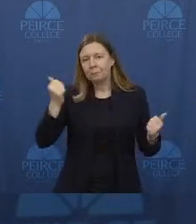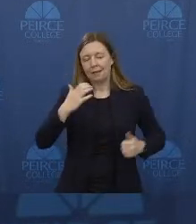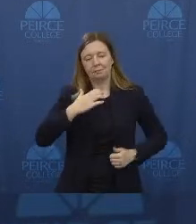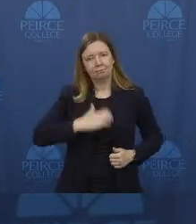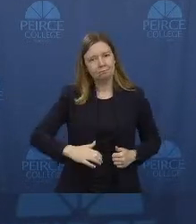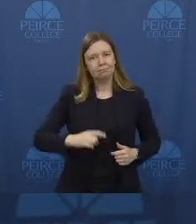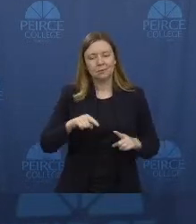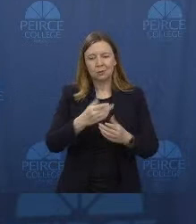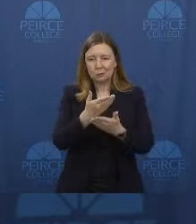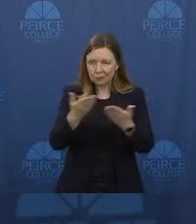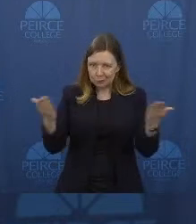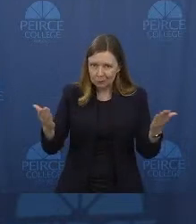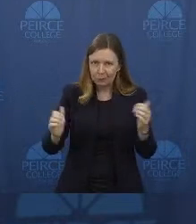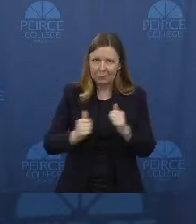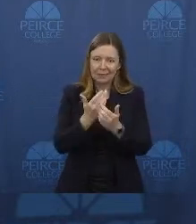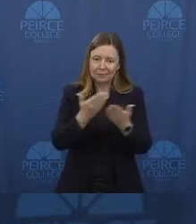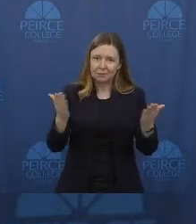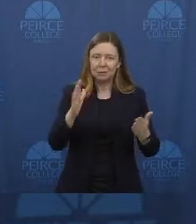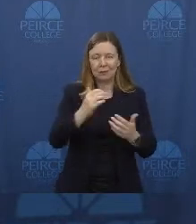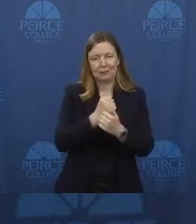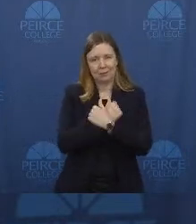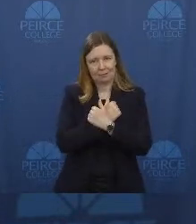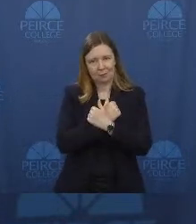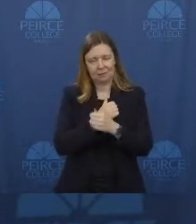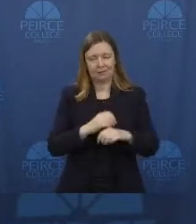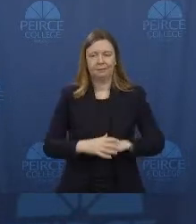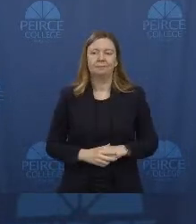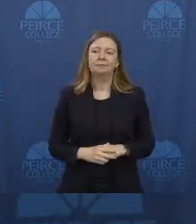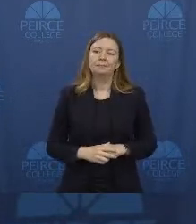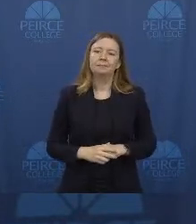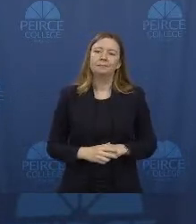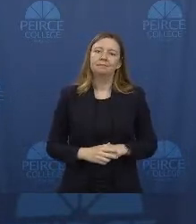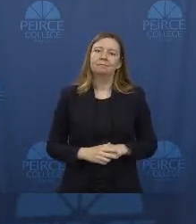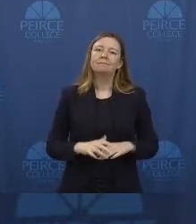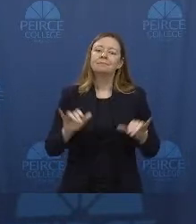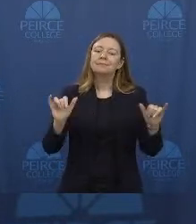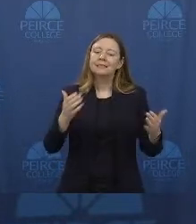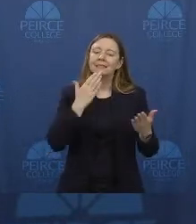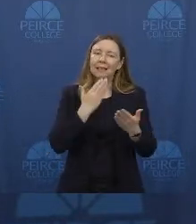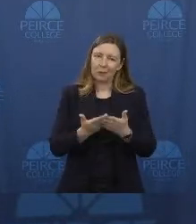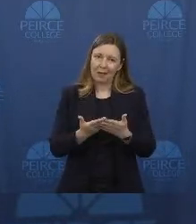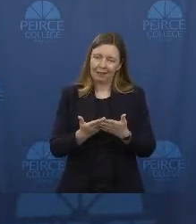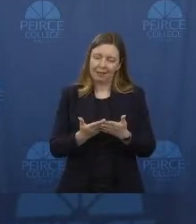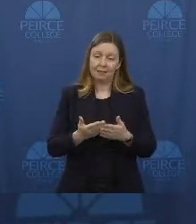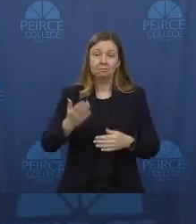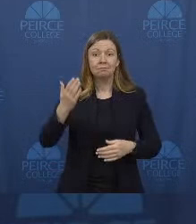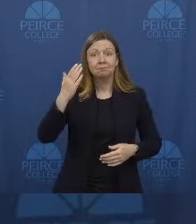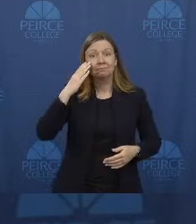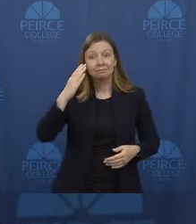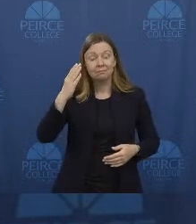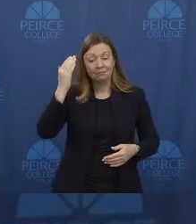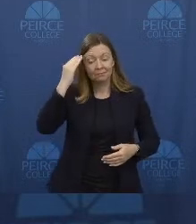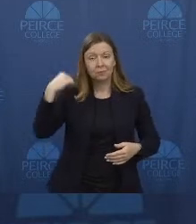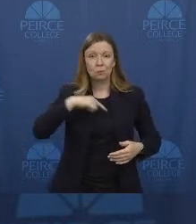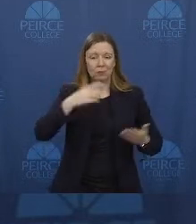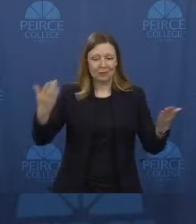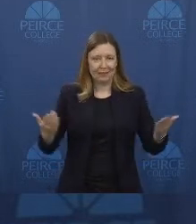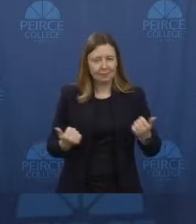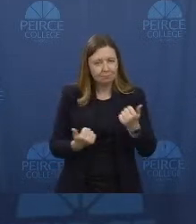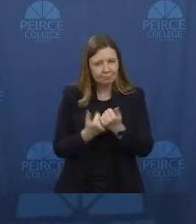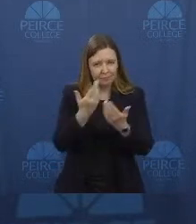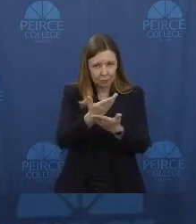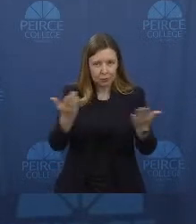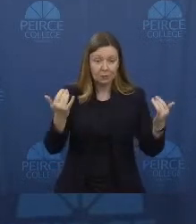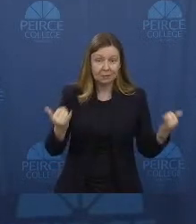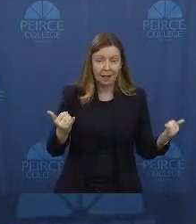wishes to each of you and your loved ones. Stay well and know that we are here for you tonight